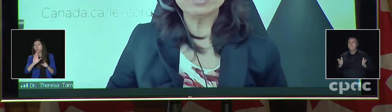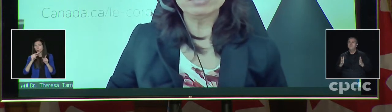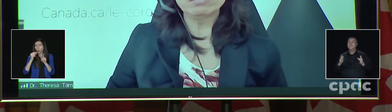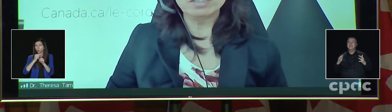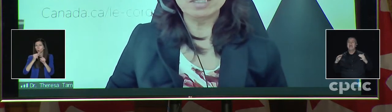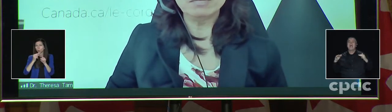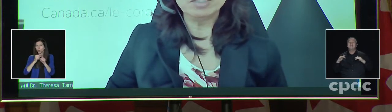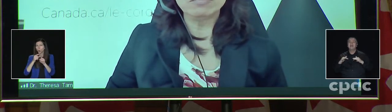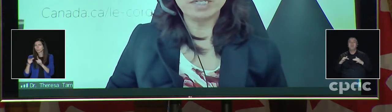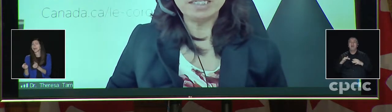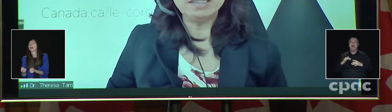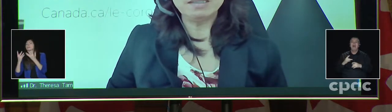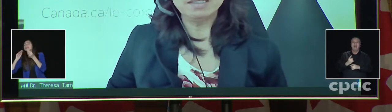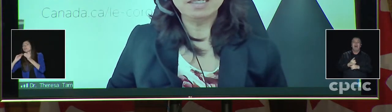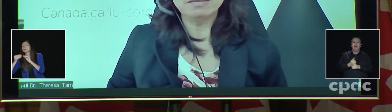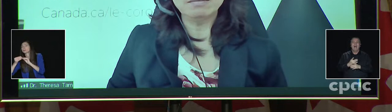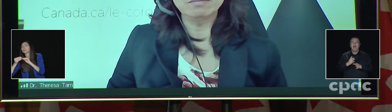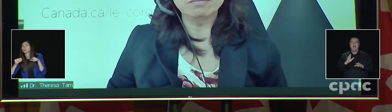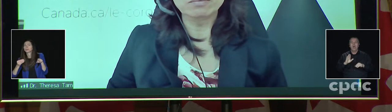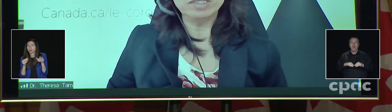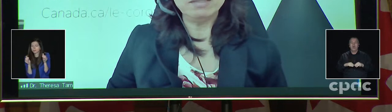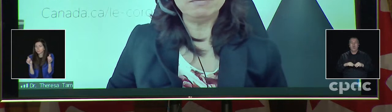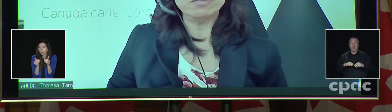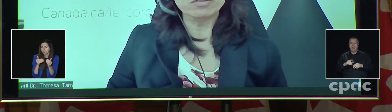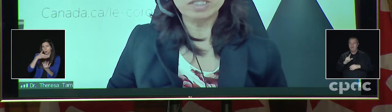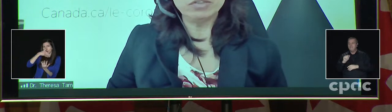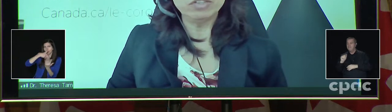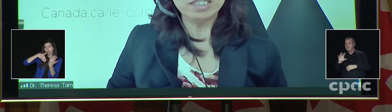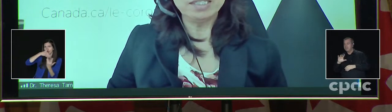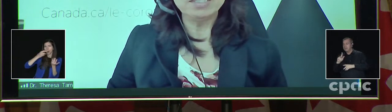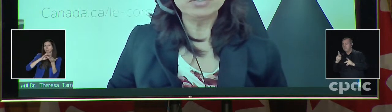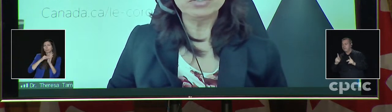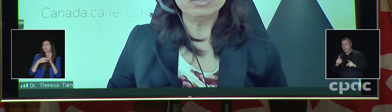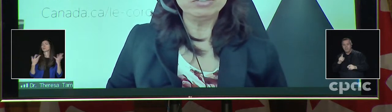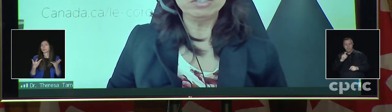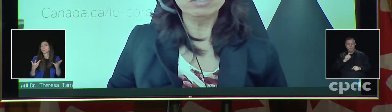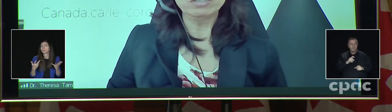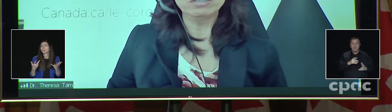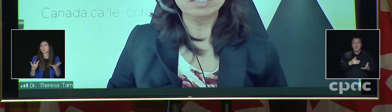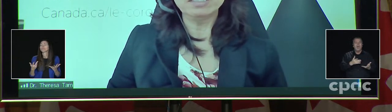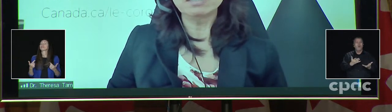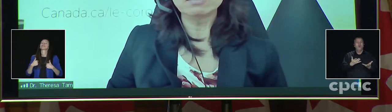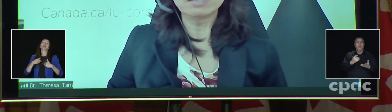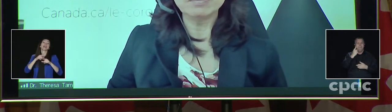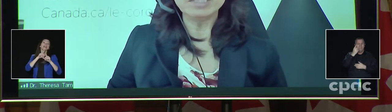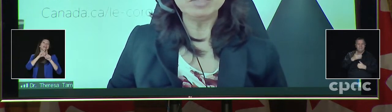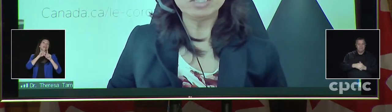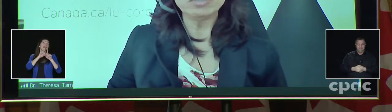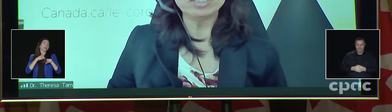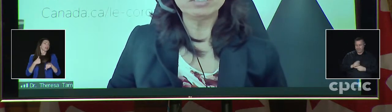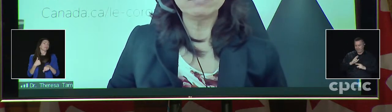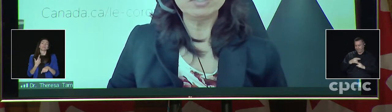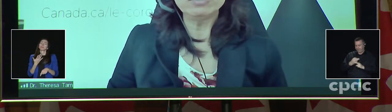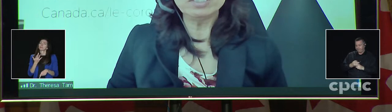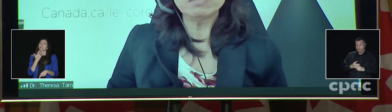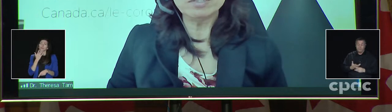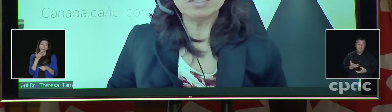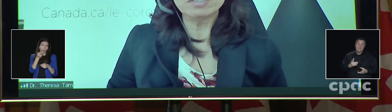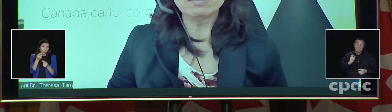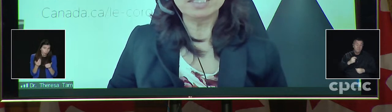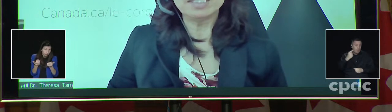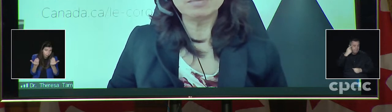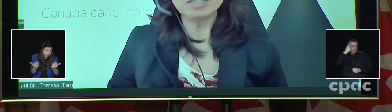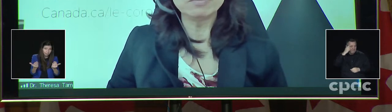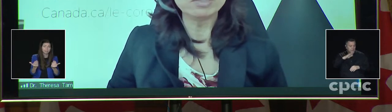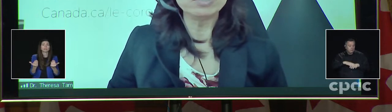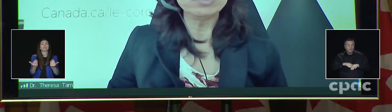Yeah, so you're right in that we always stress that you should look at the local epidemiology. So if you're doing your